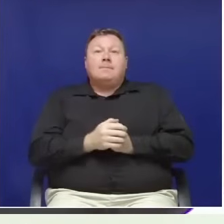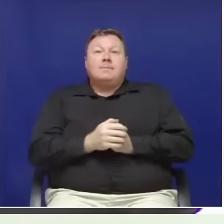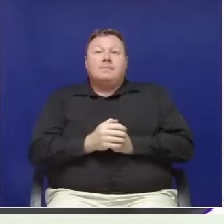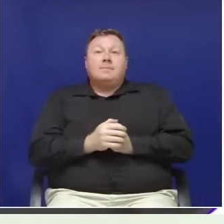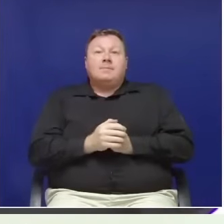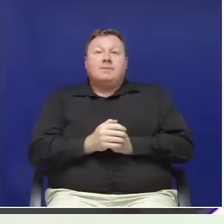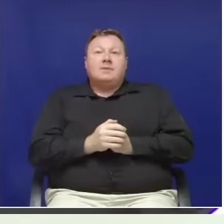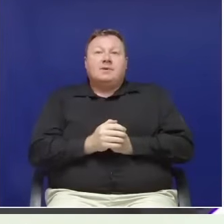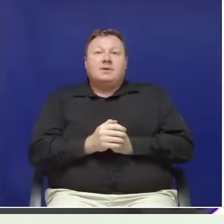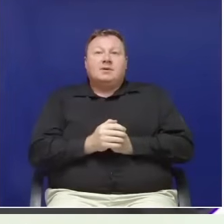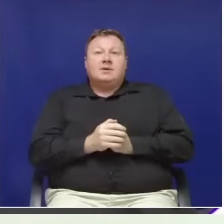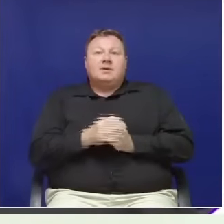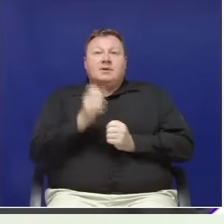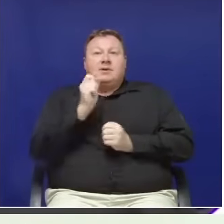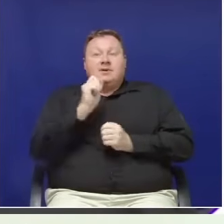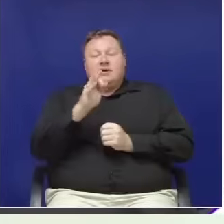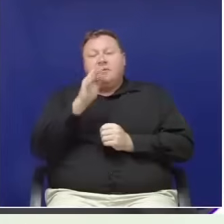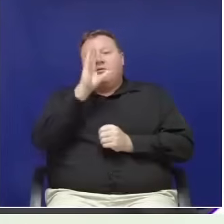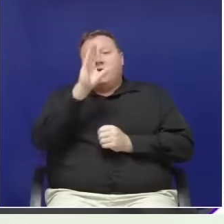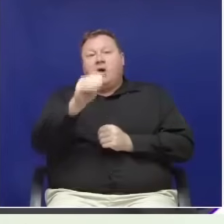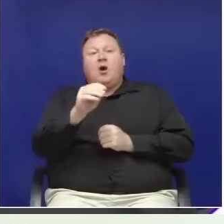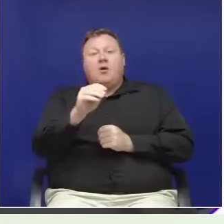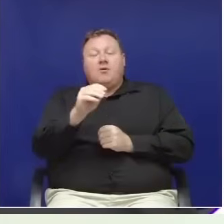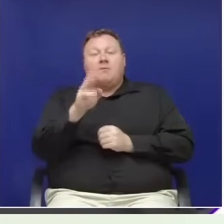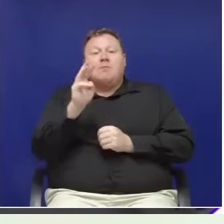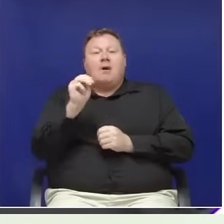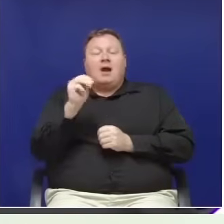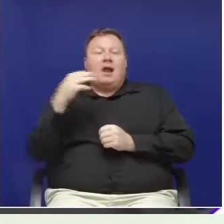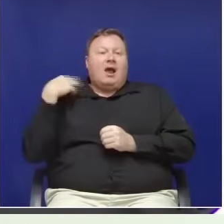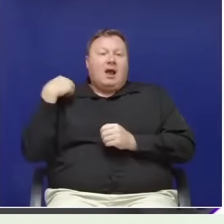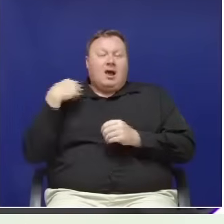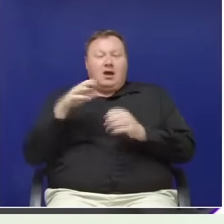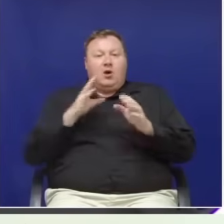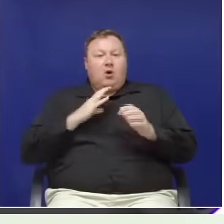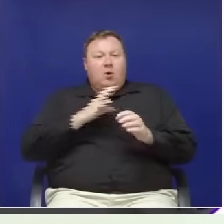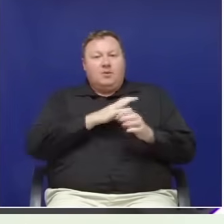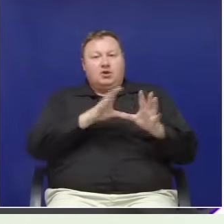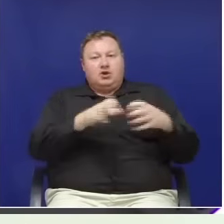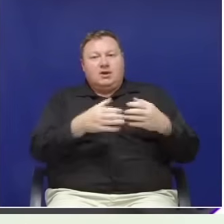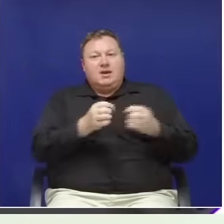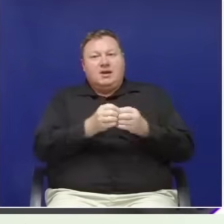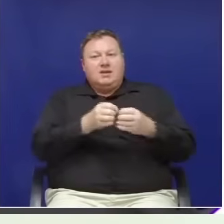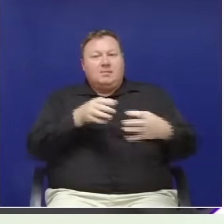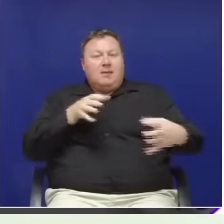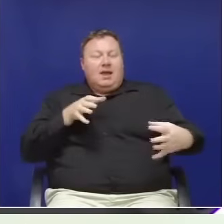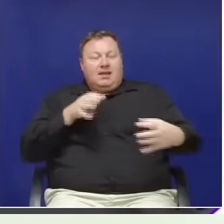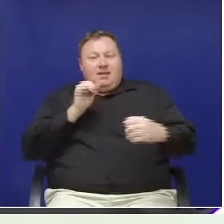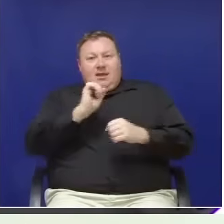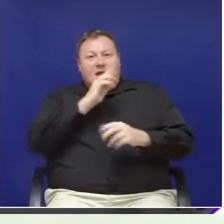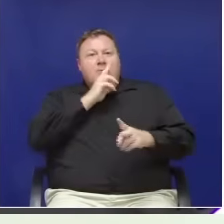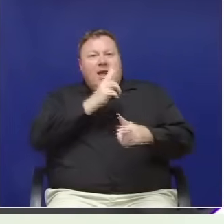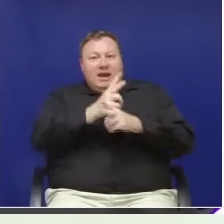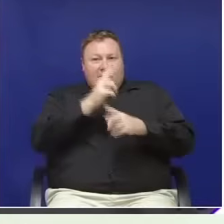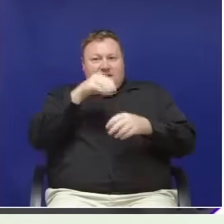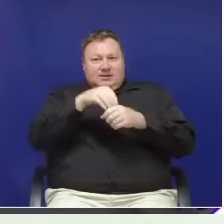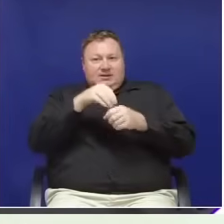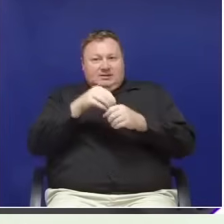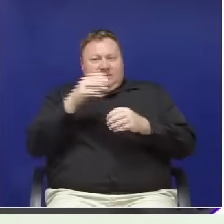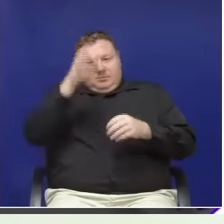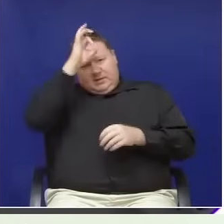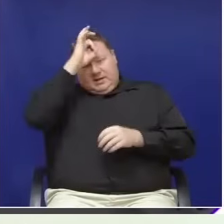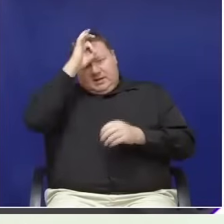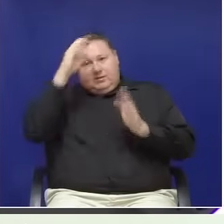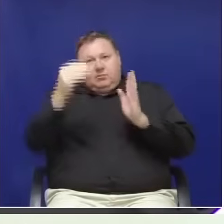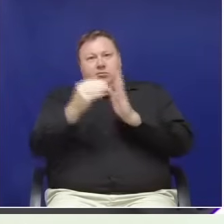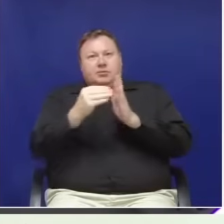if we were to ask the Madlanga Commission to expand their mandate into the police and look